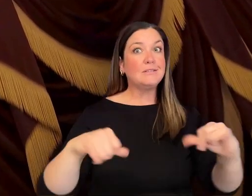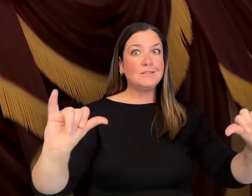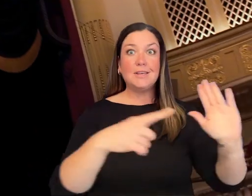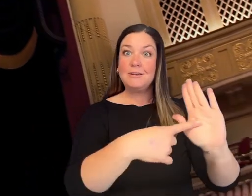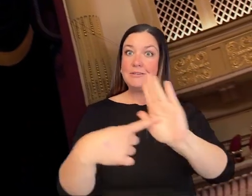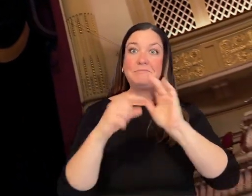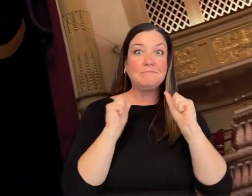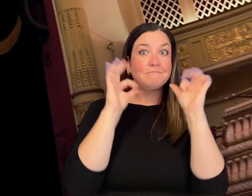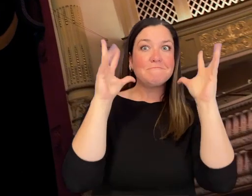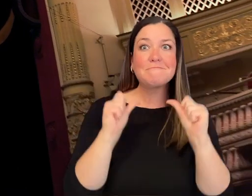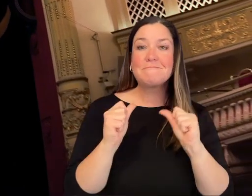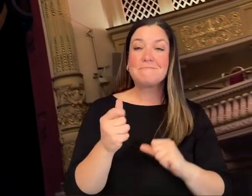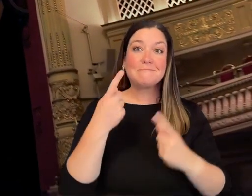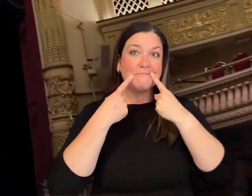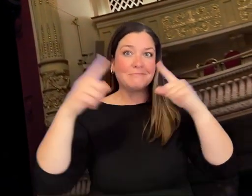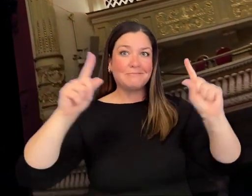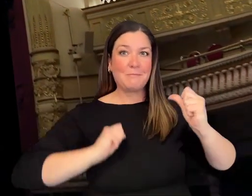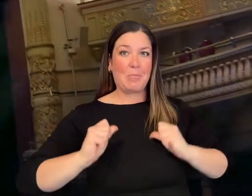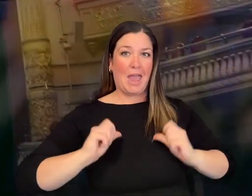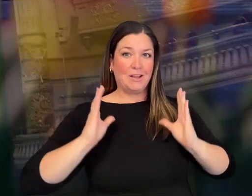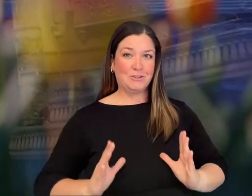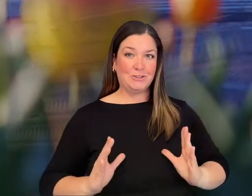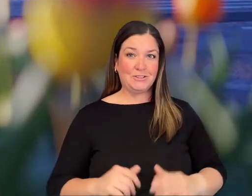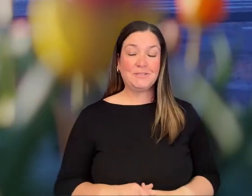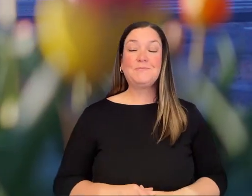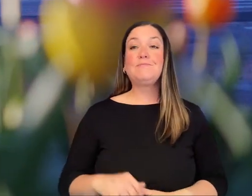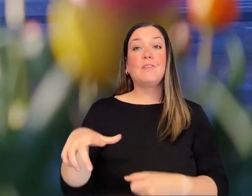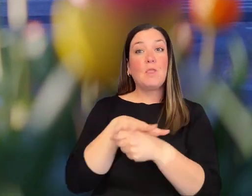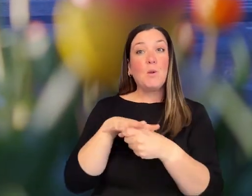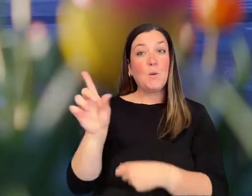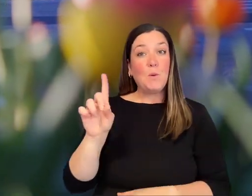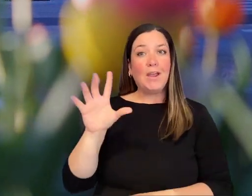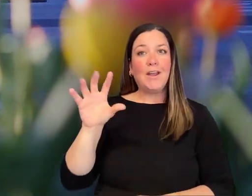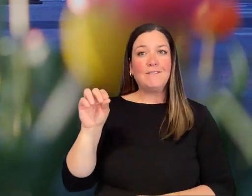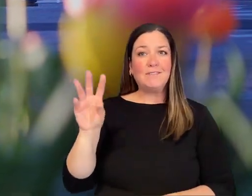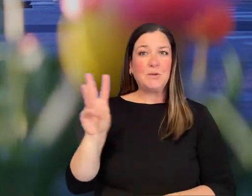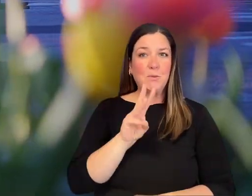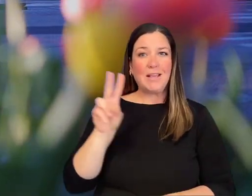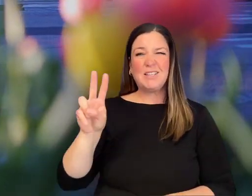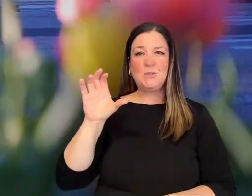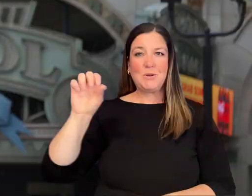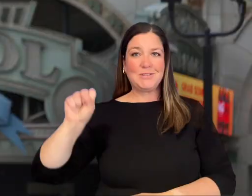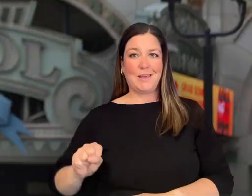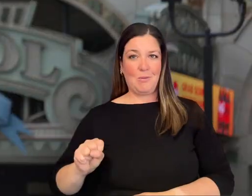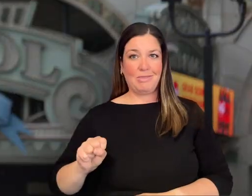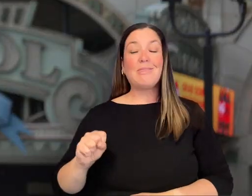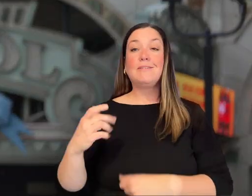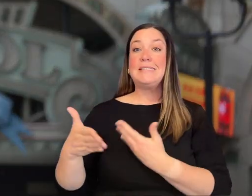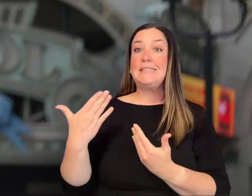host exceptional events and performers. The Janet Quinney Lawson Capitol Theater is located on 50 West and 200